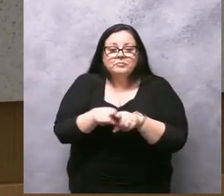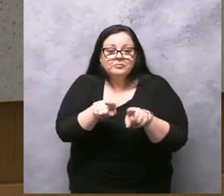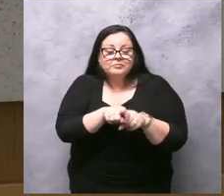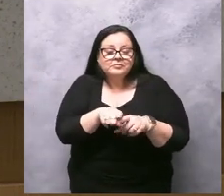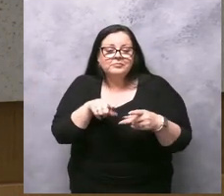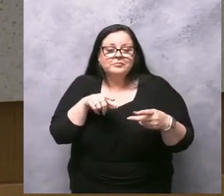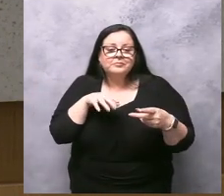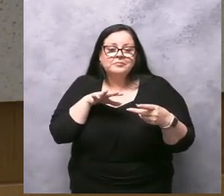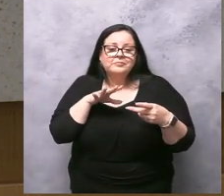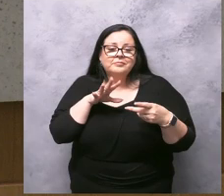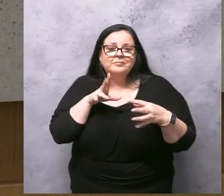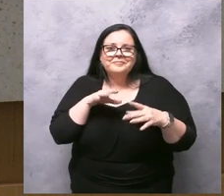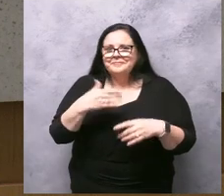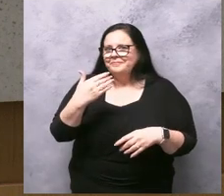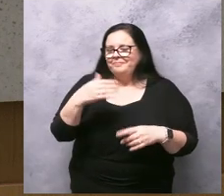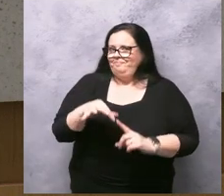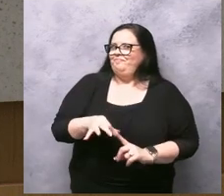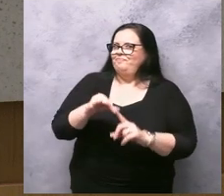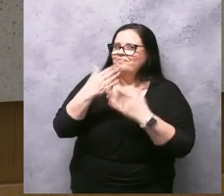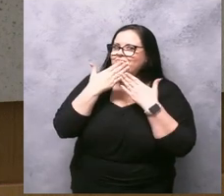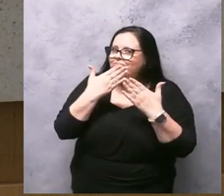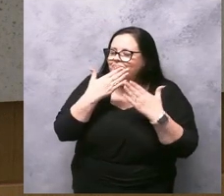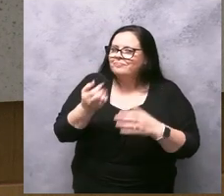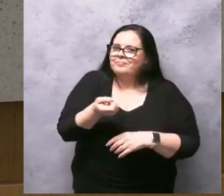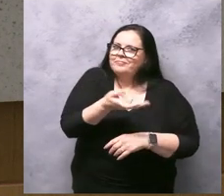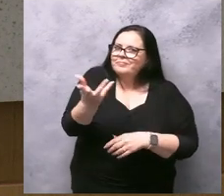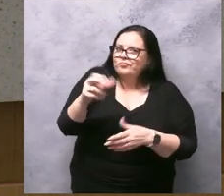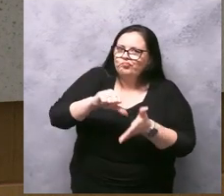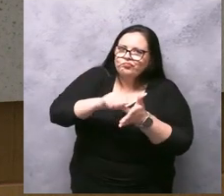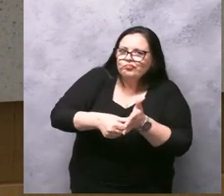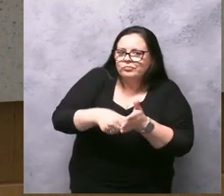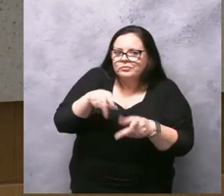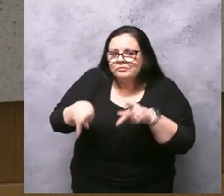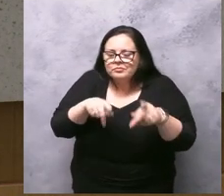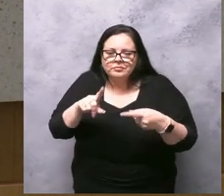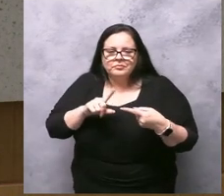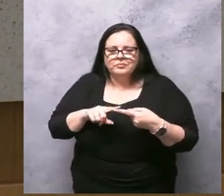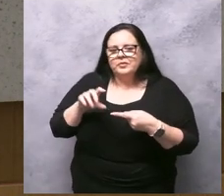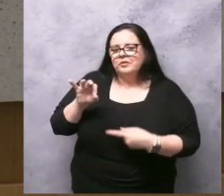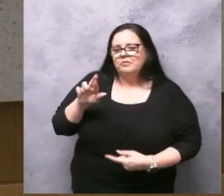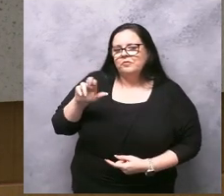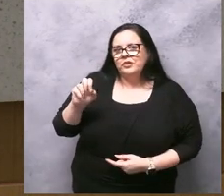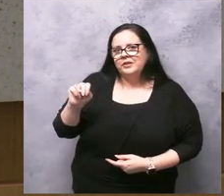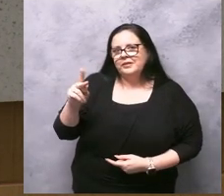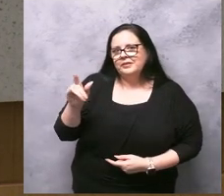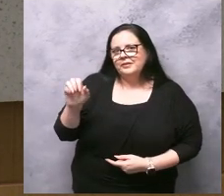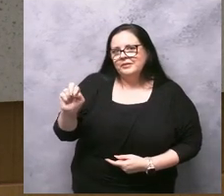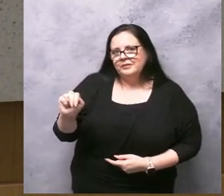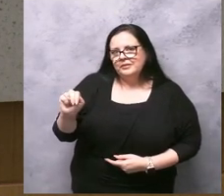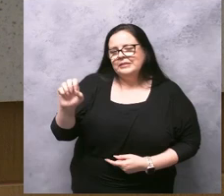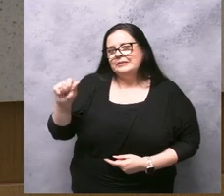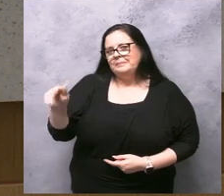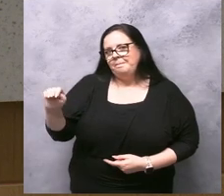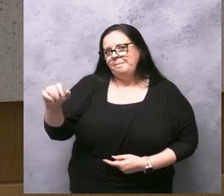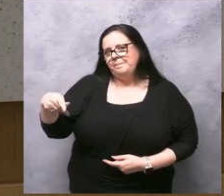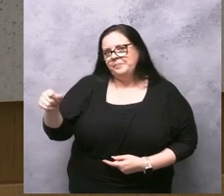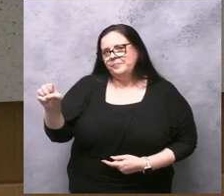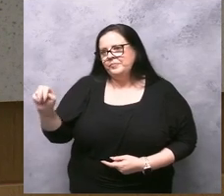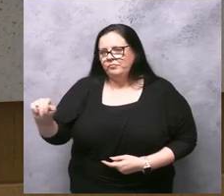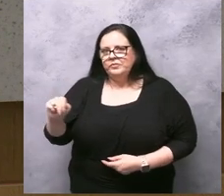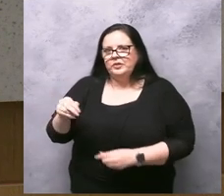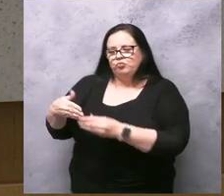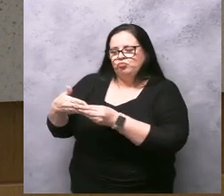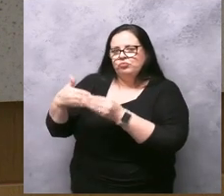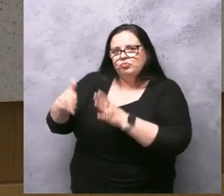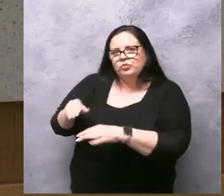to say a special thank you to a couple folks that were there. Franklin Sampson, our director of counseling, and then just